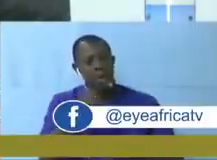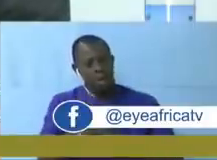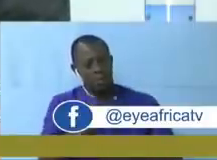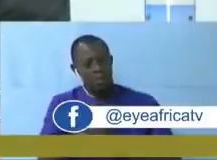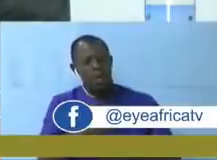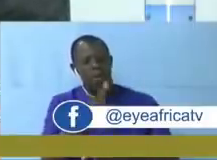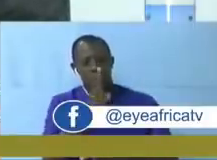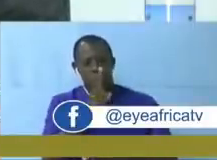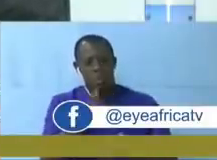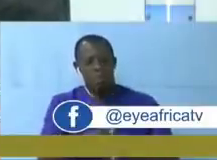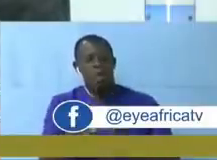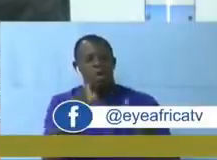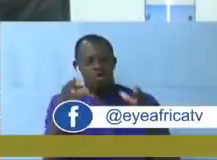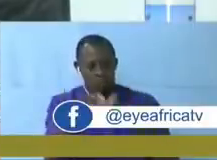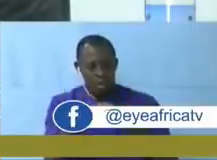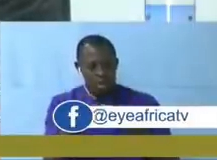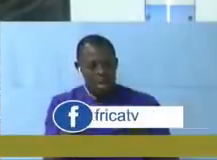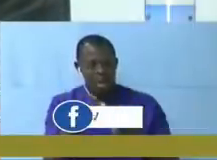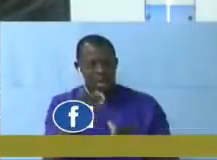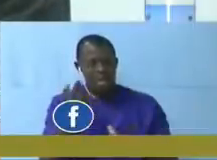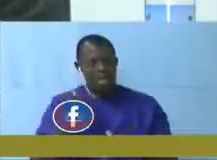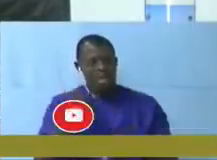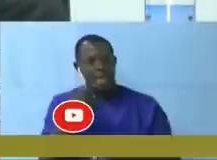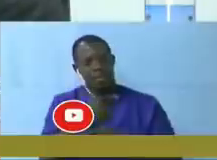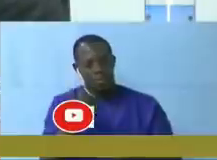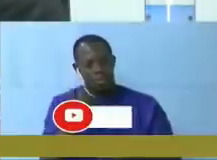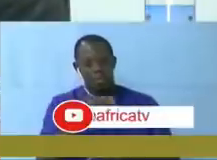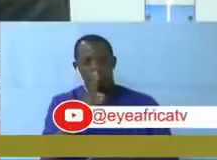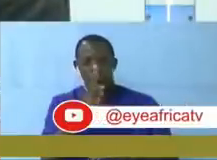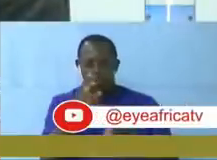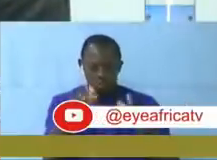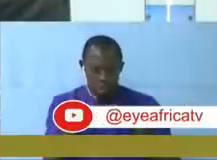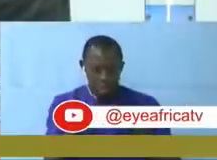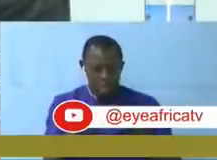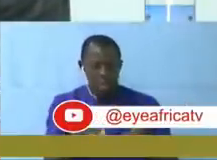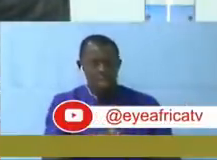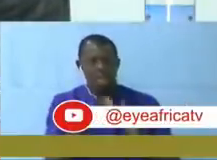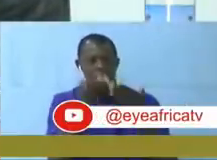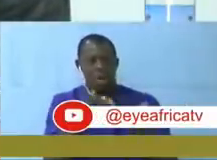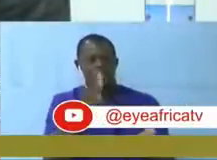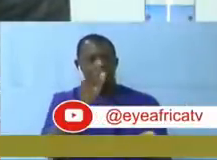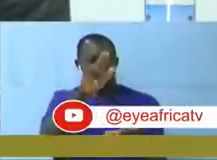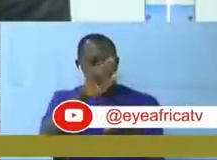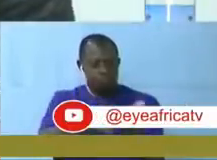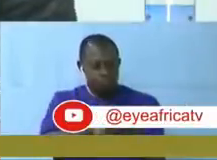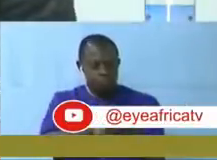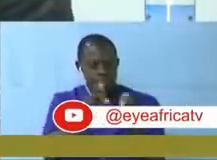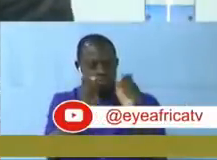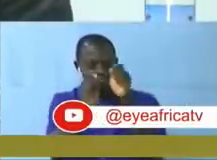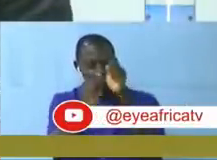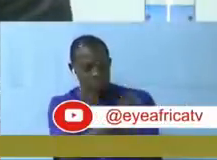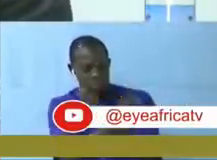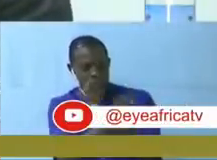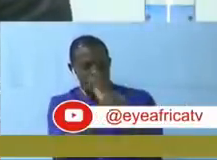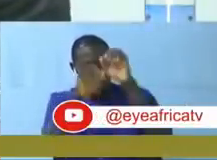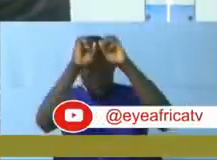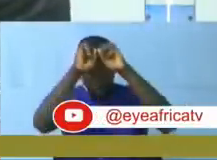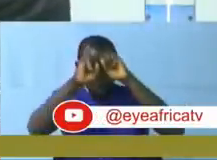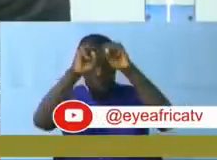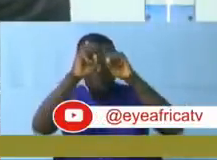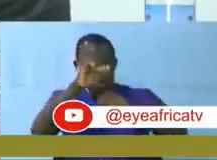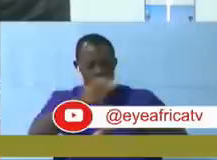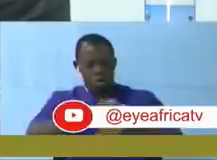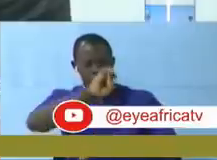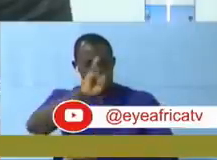of the sovereign people of the Gambia, therefore, endorsed the change of government on